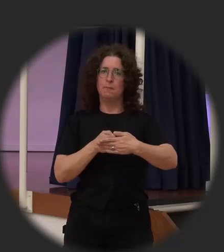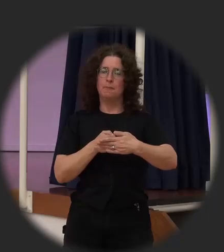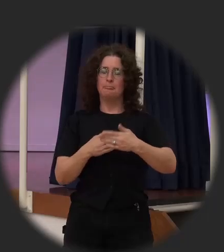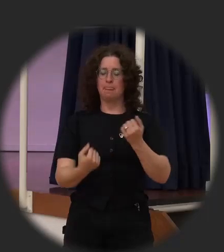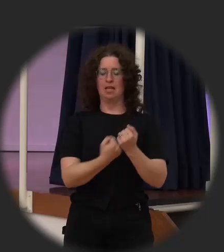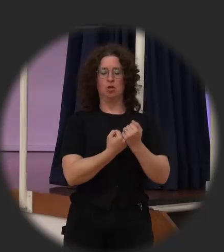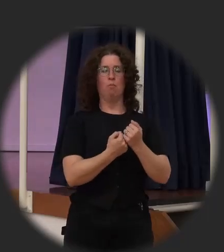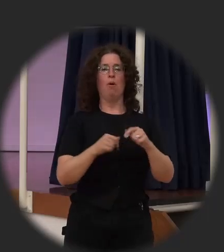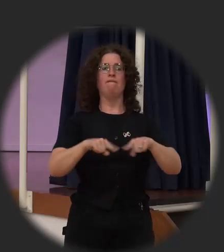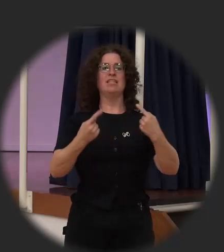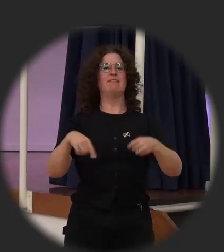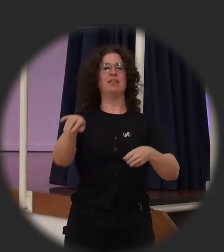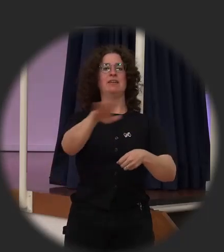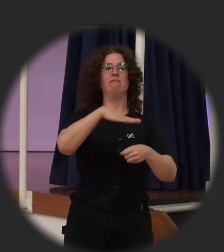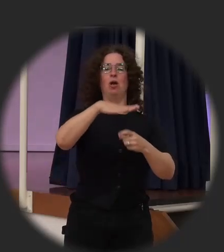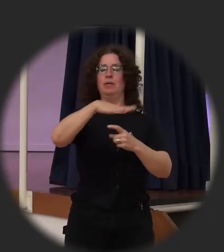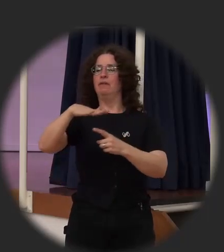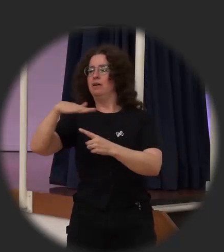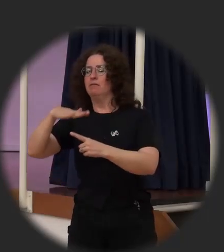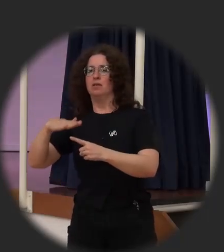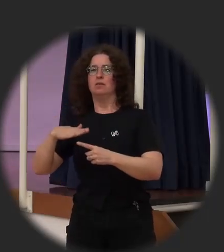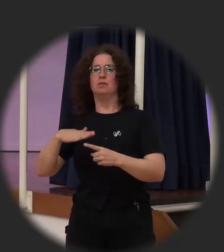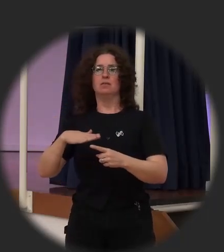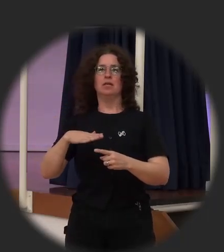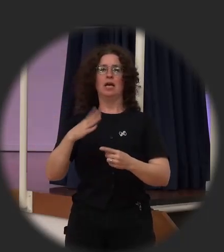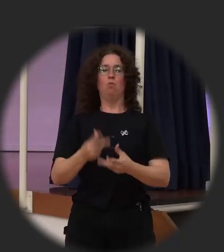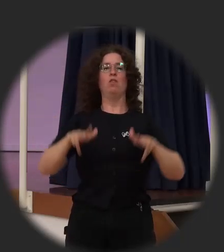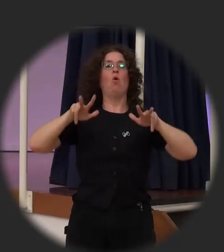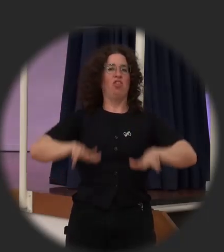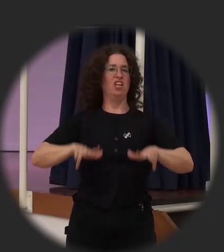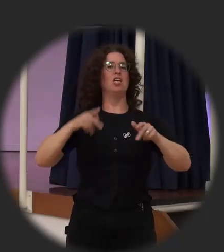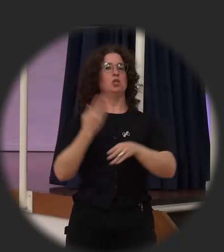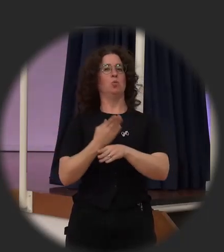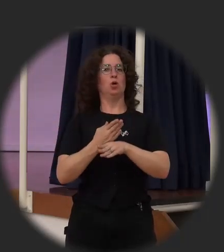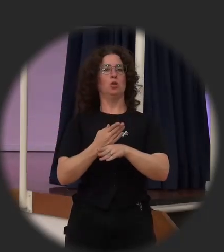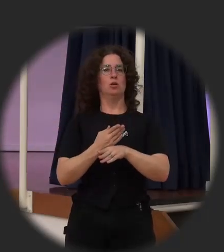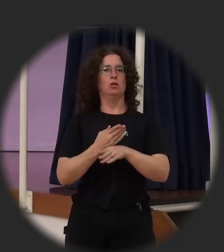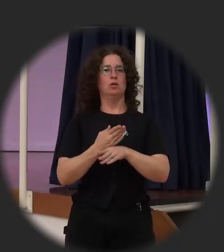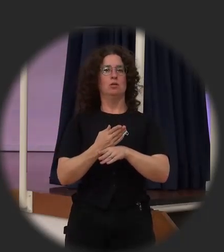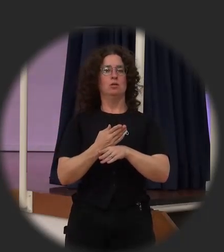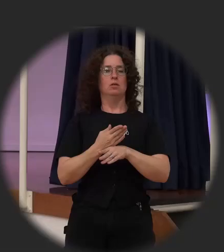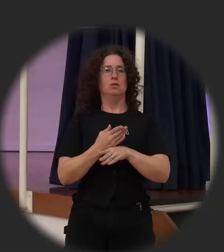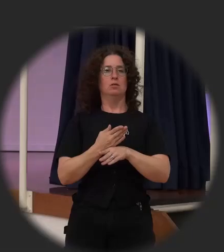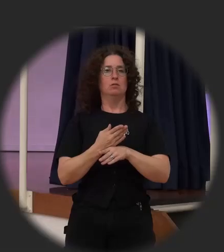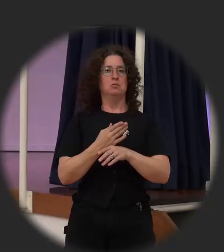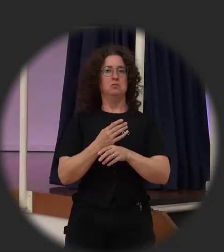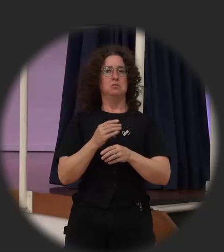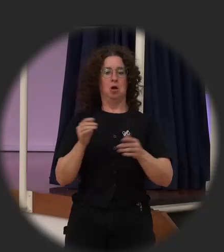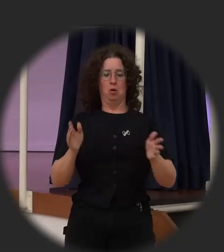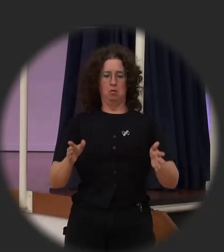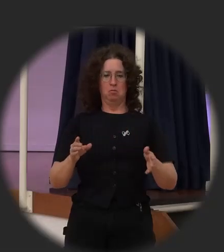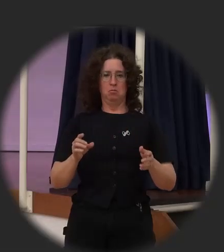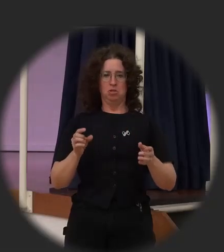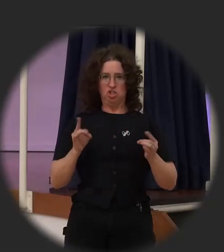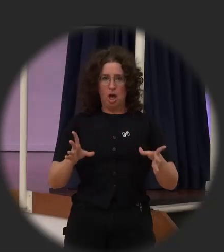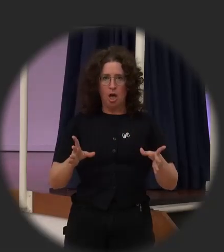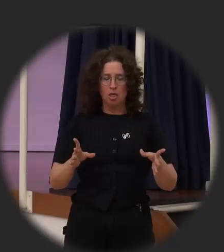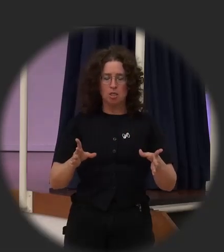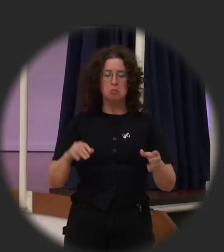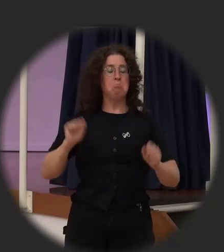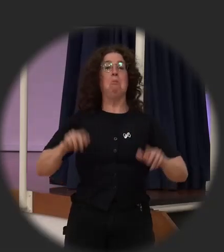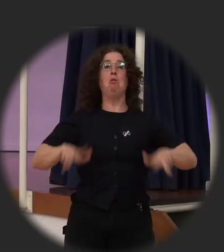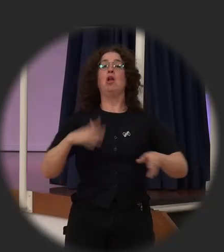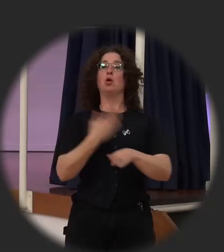multiple environments and getting that to work with authentication. Out of the box, authentication works great, but we wanted to use